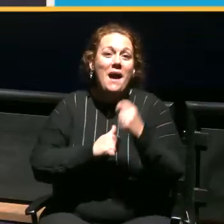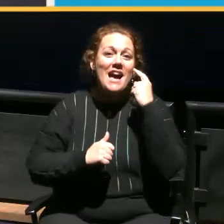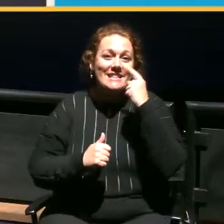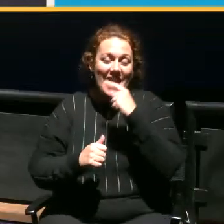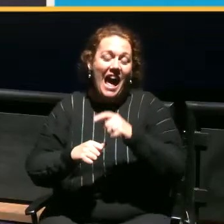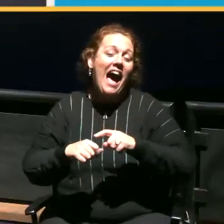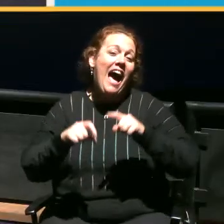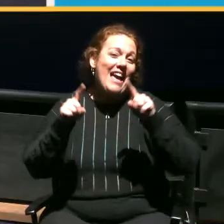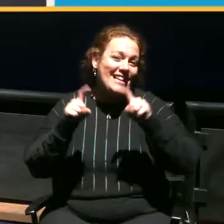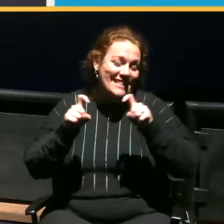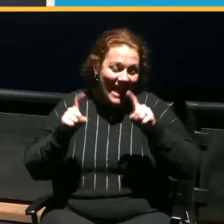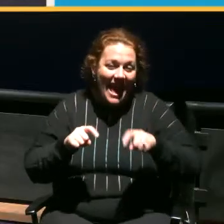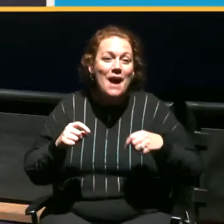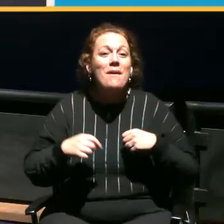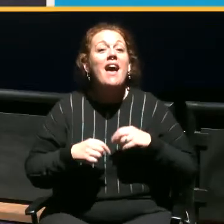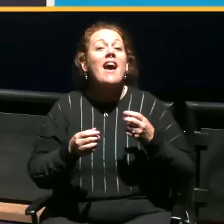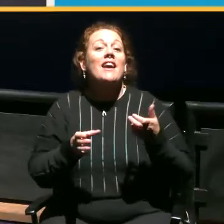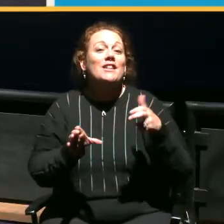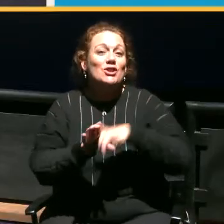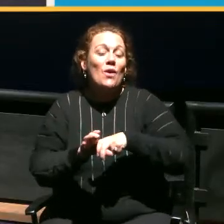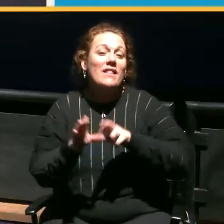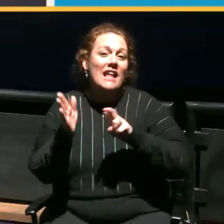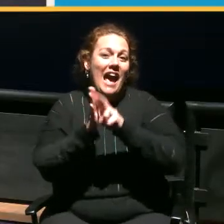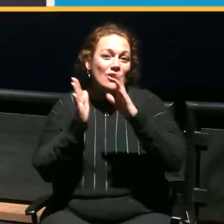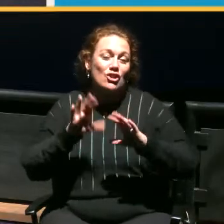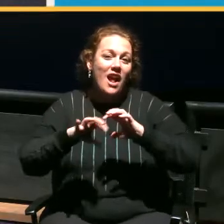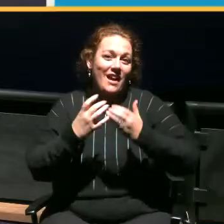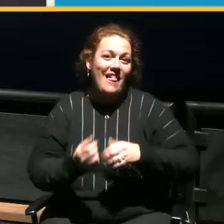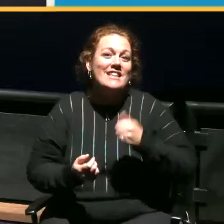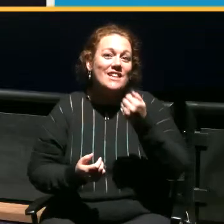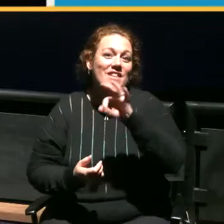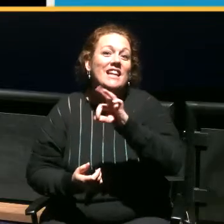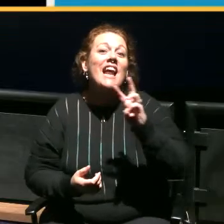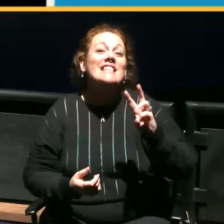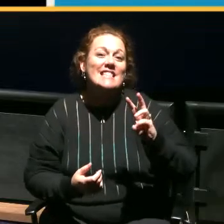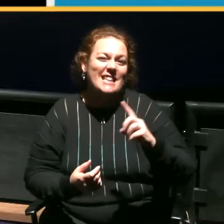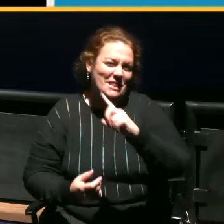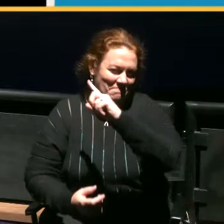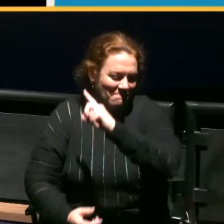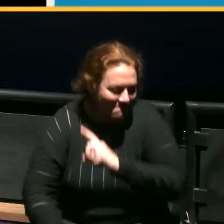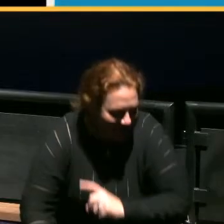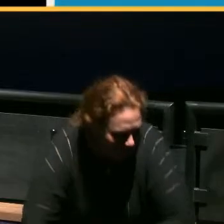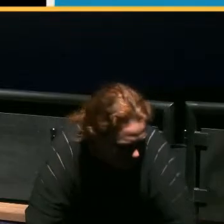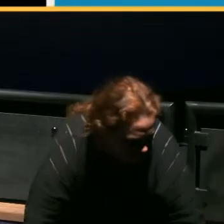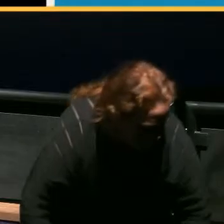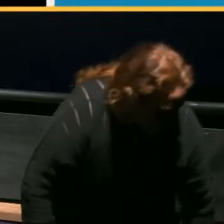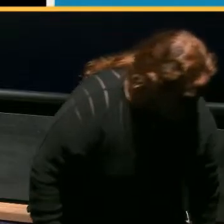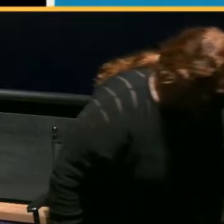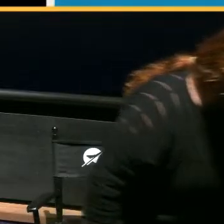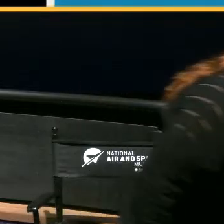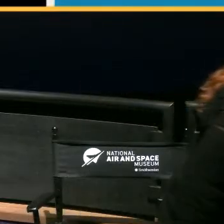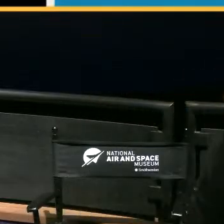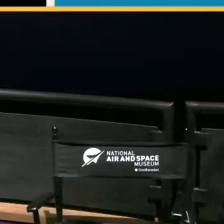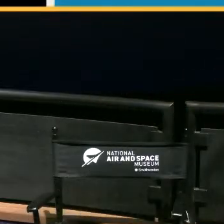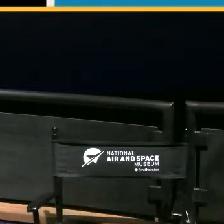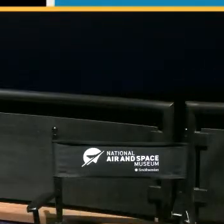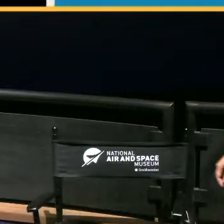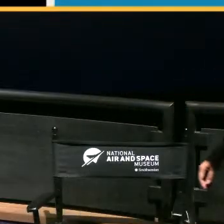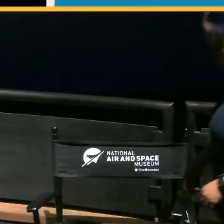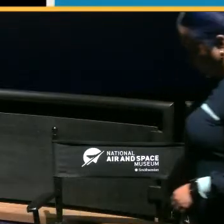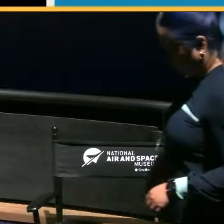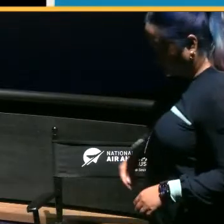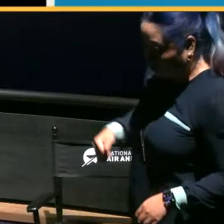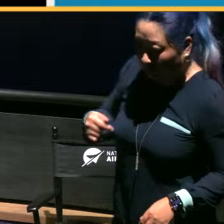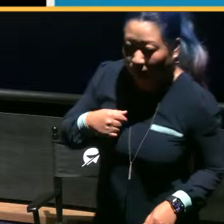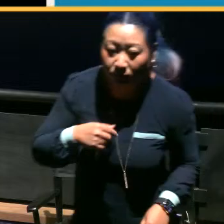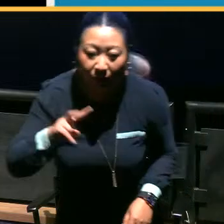in the astronaut class in 1996. So this is okay, so I'm the second row from the top, the third guy from the